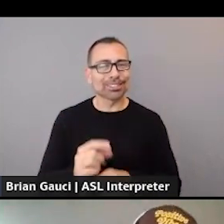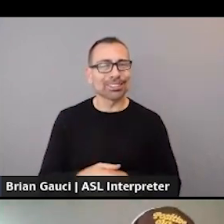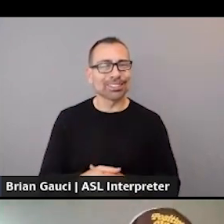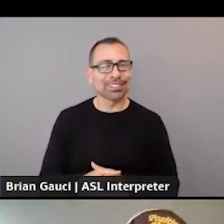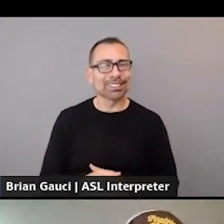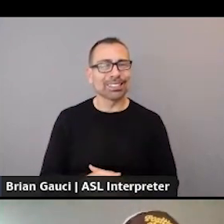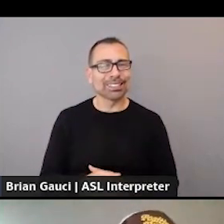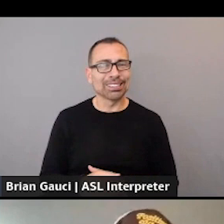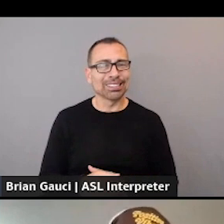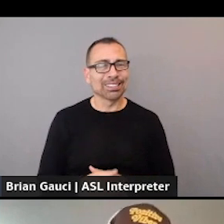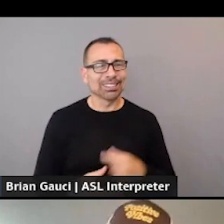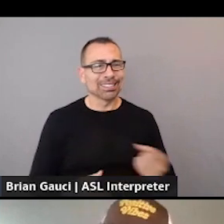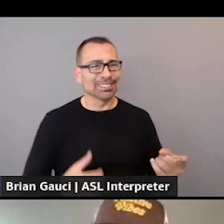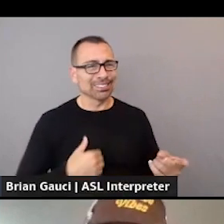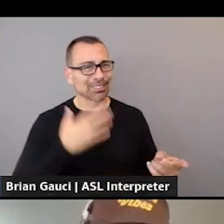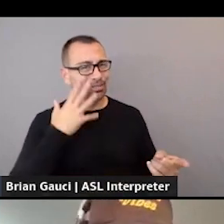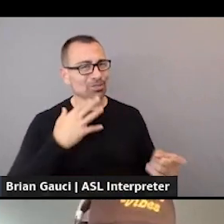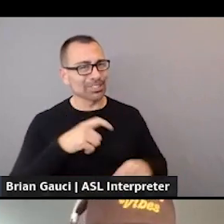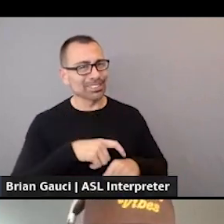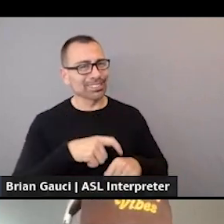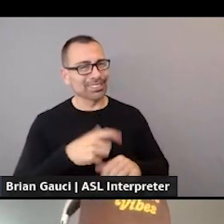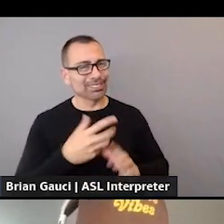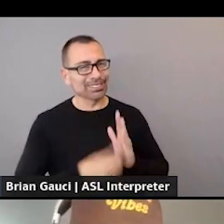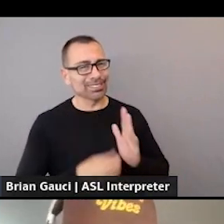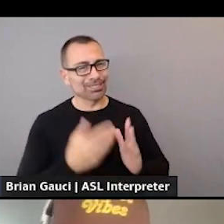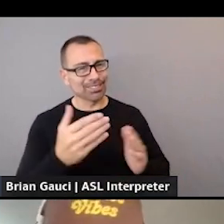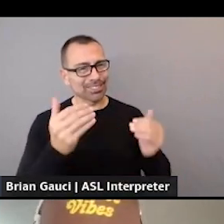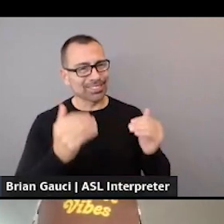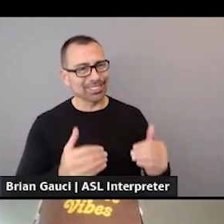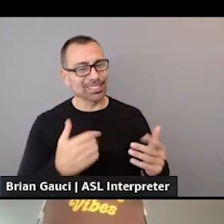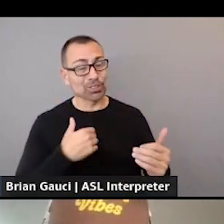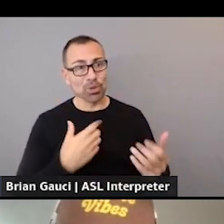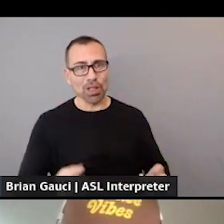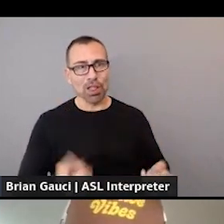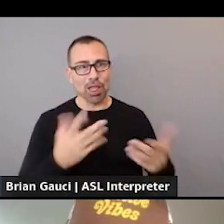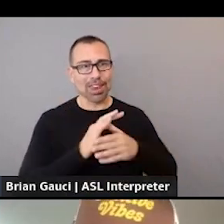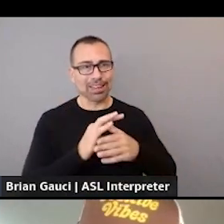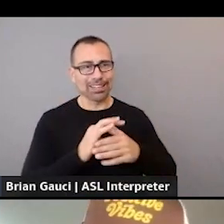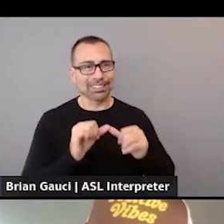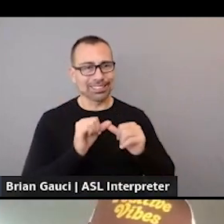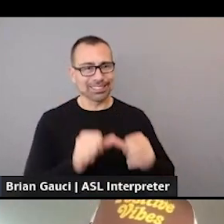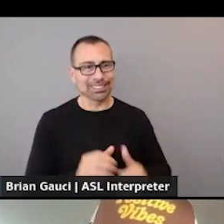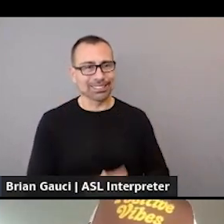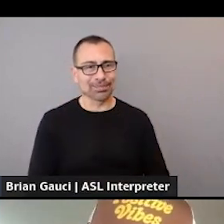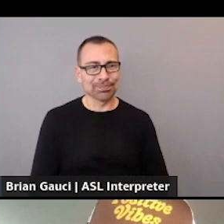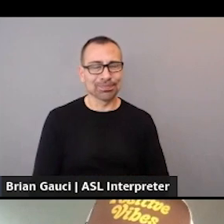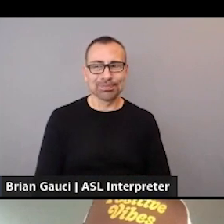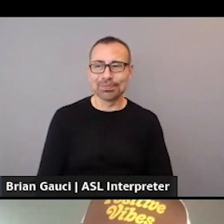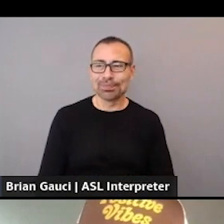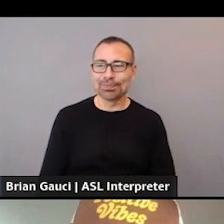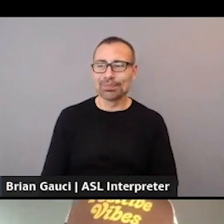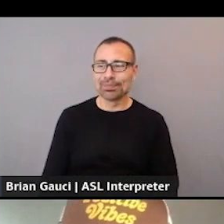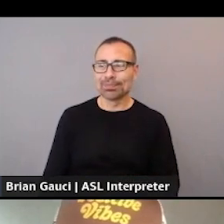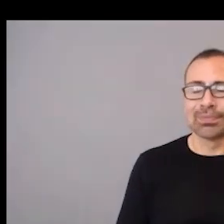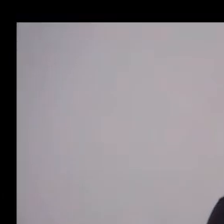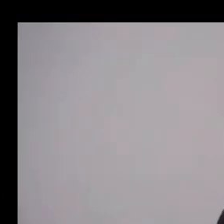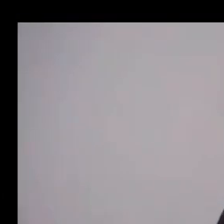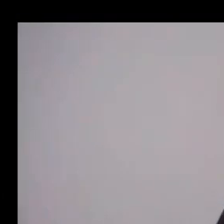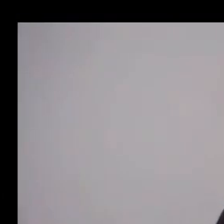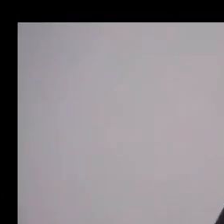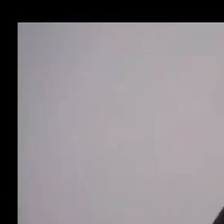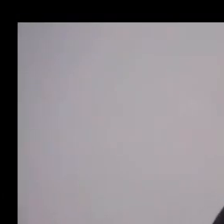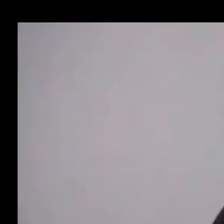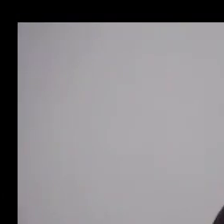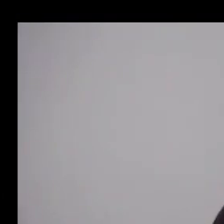move after that too, because we've got a lot more content to get to. We have a lot more content to get to. So I definitely